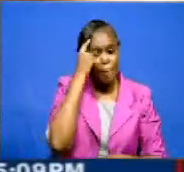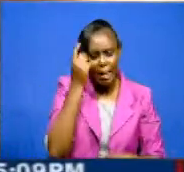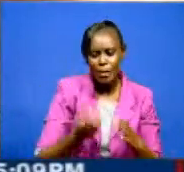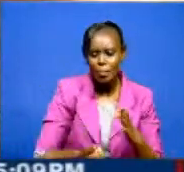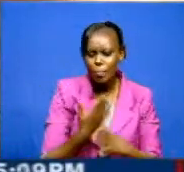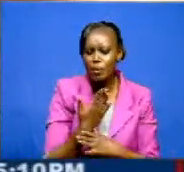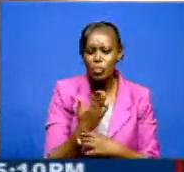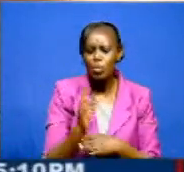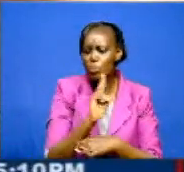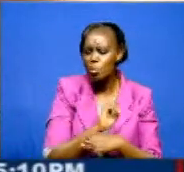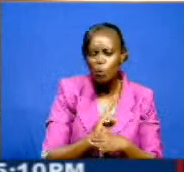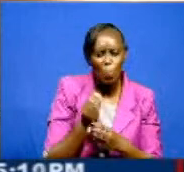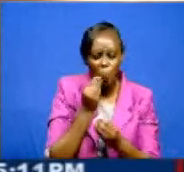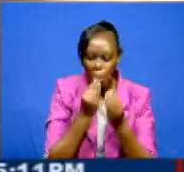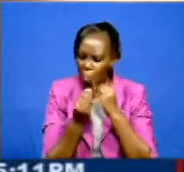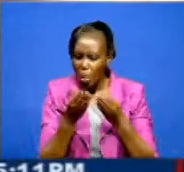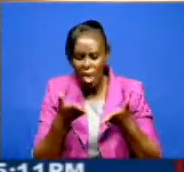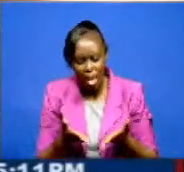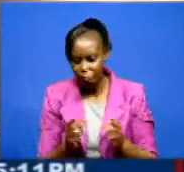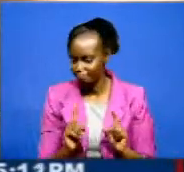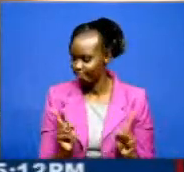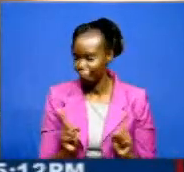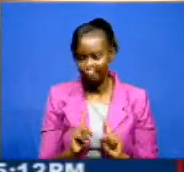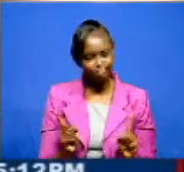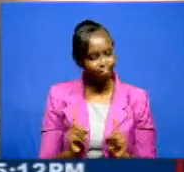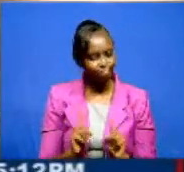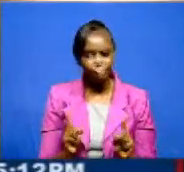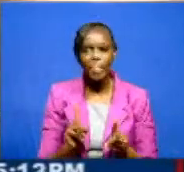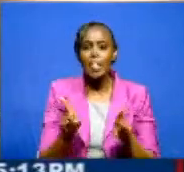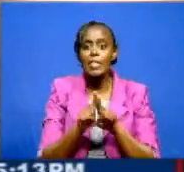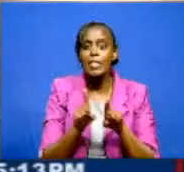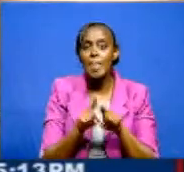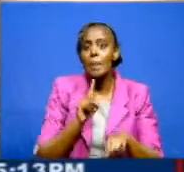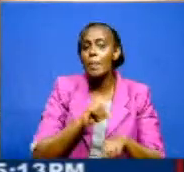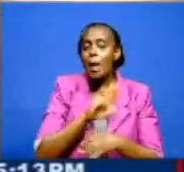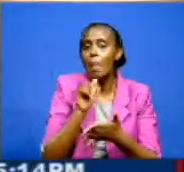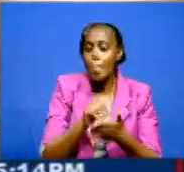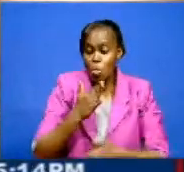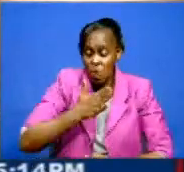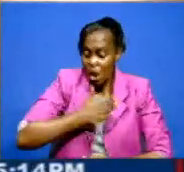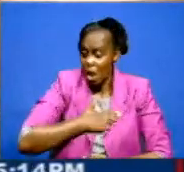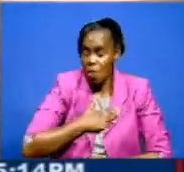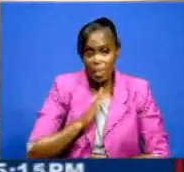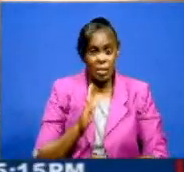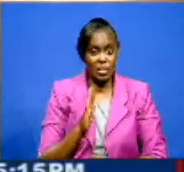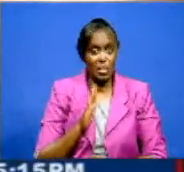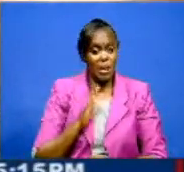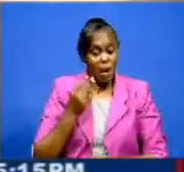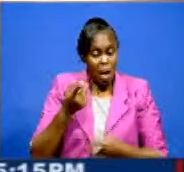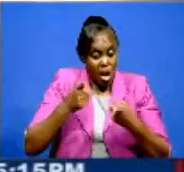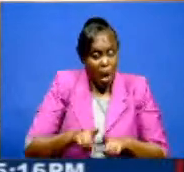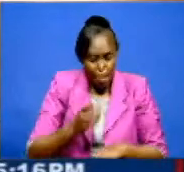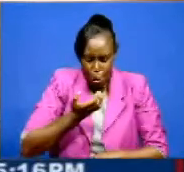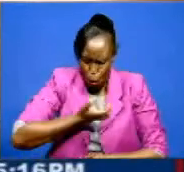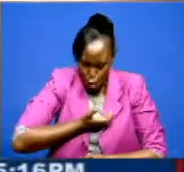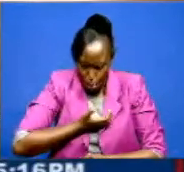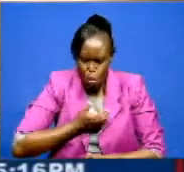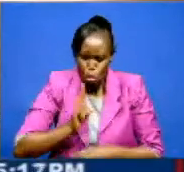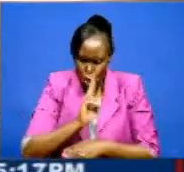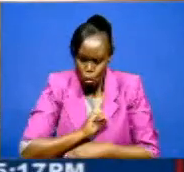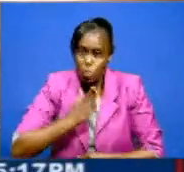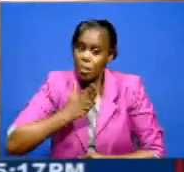for consumption yet to happen. And even if it was just ours, even if it was our own